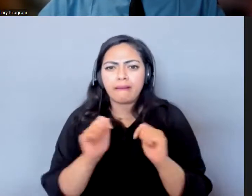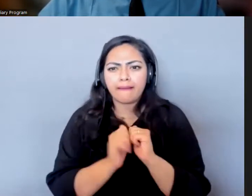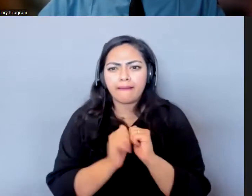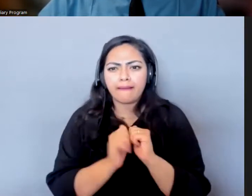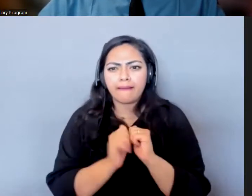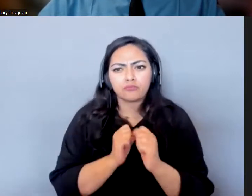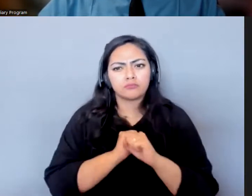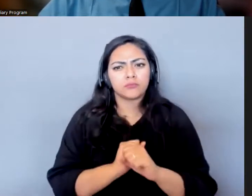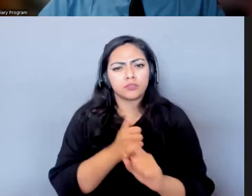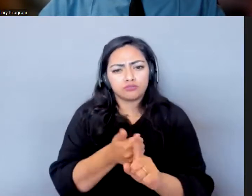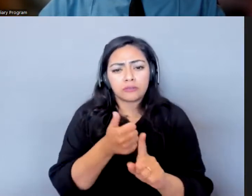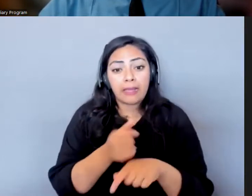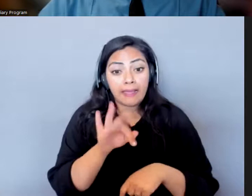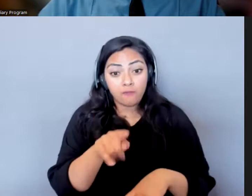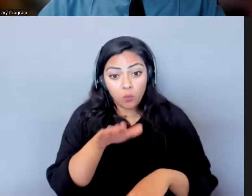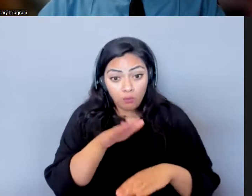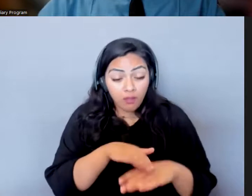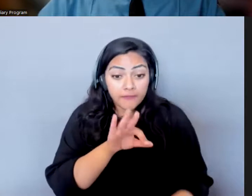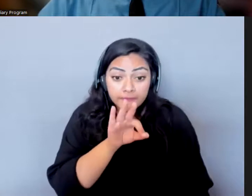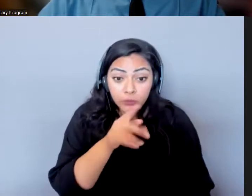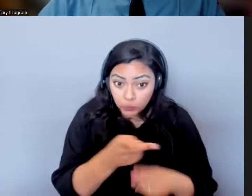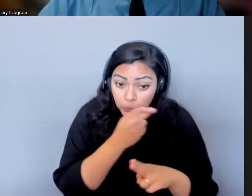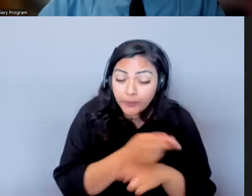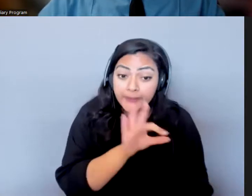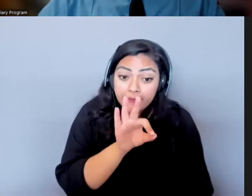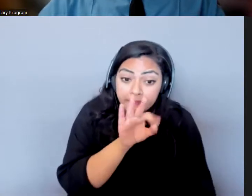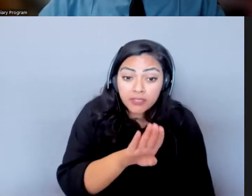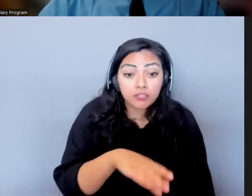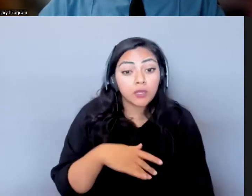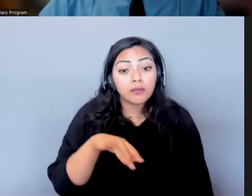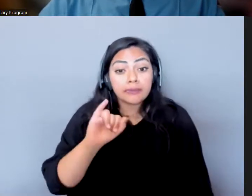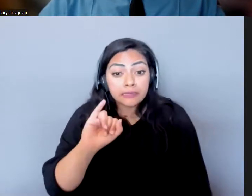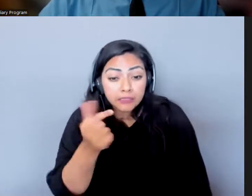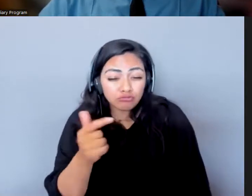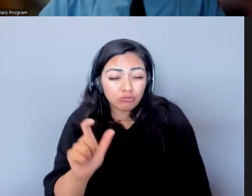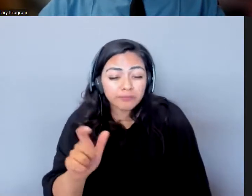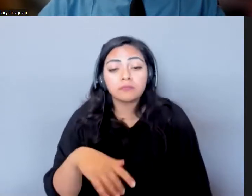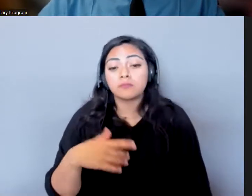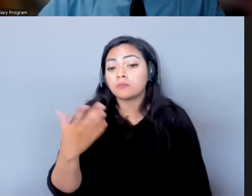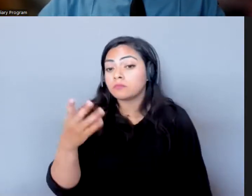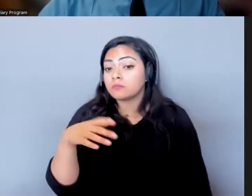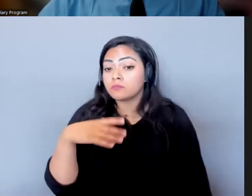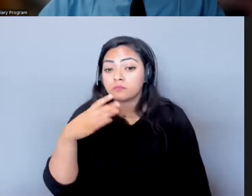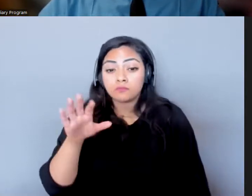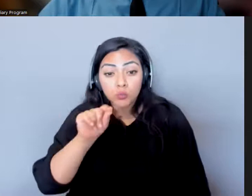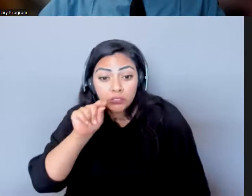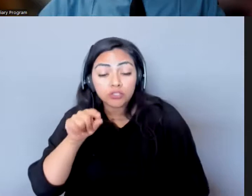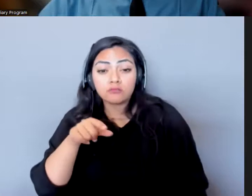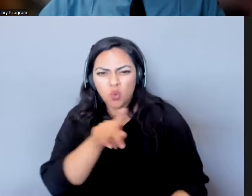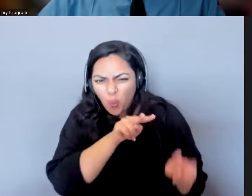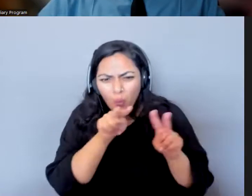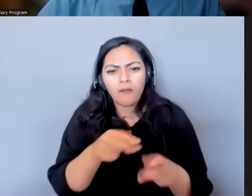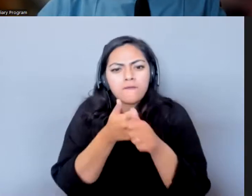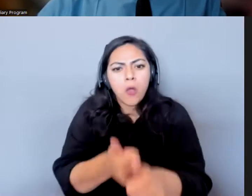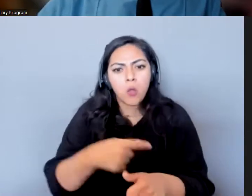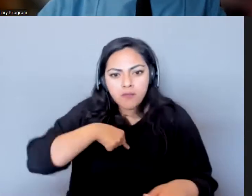you're on social media, follow some of those organizations, because they're constantly putting out new tips. The